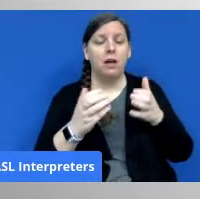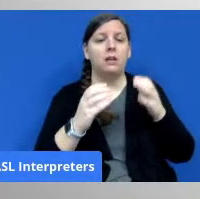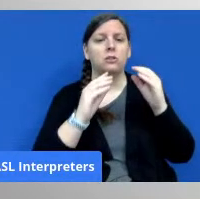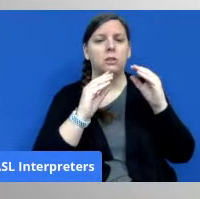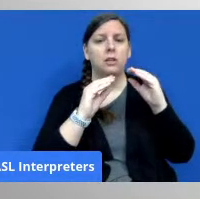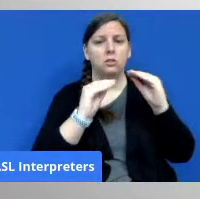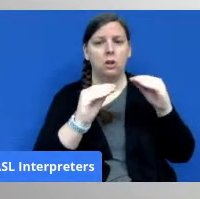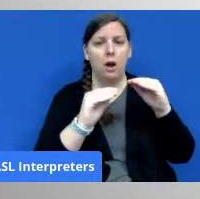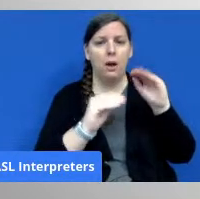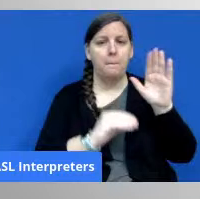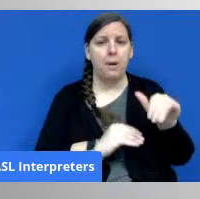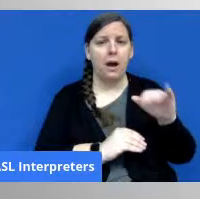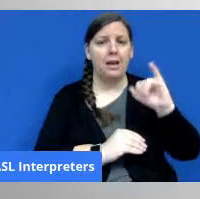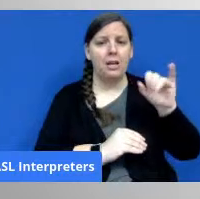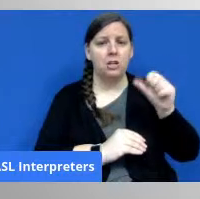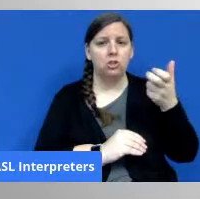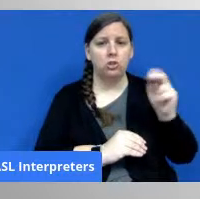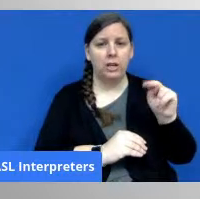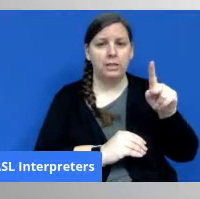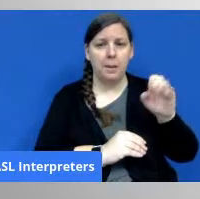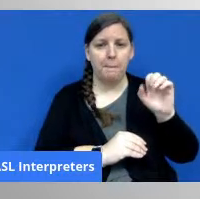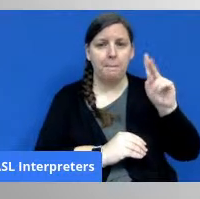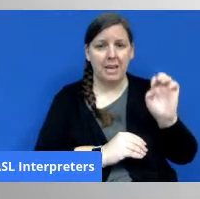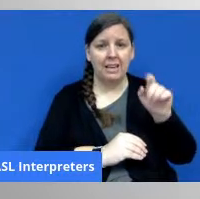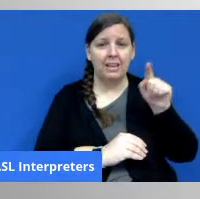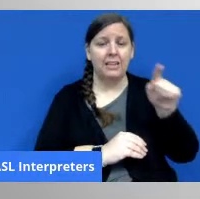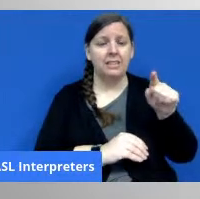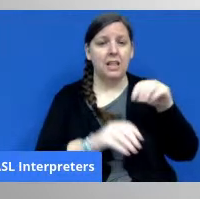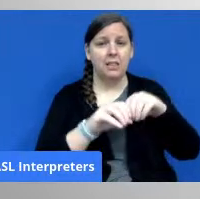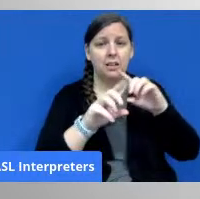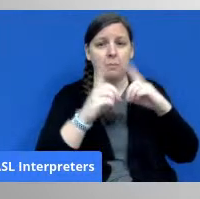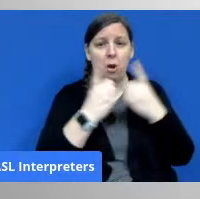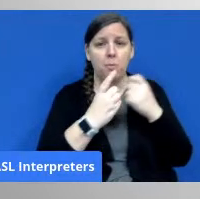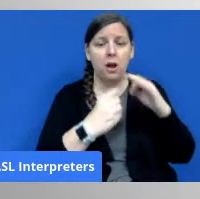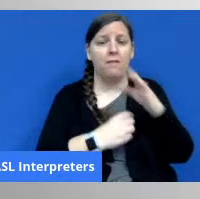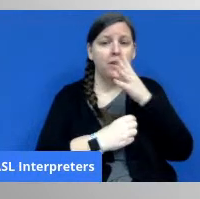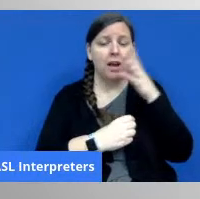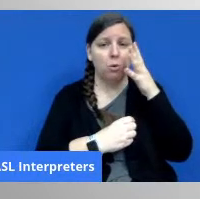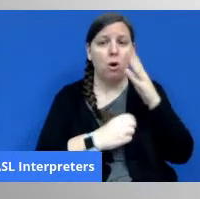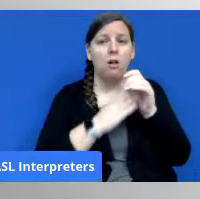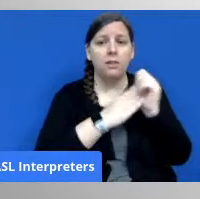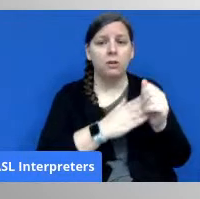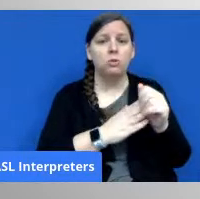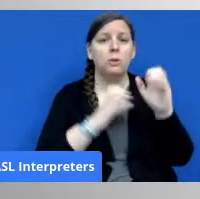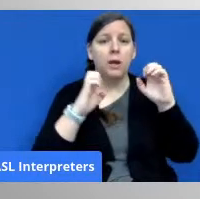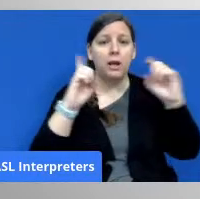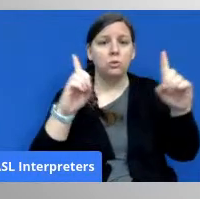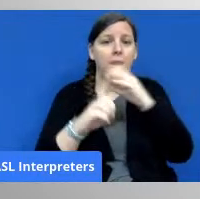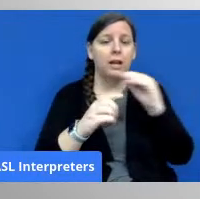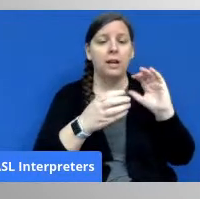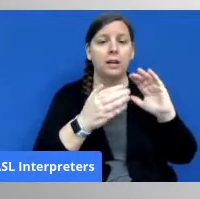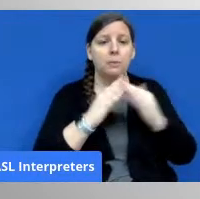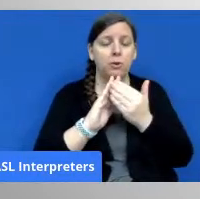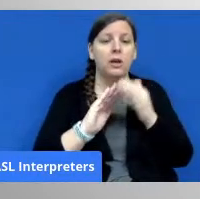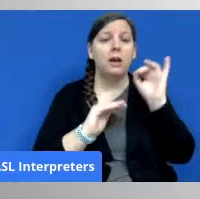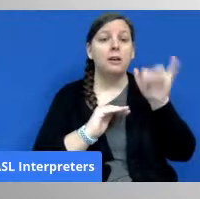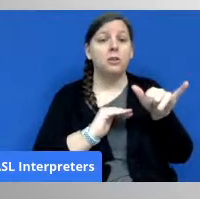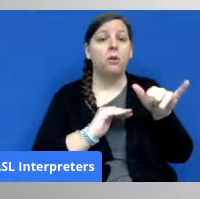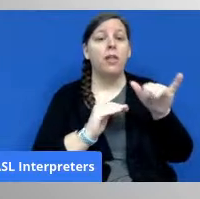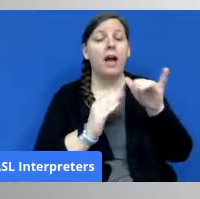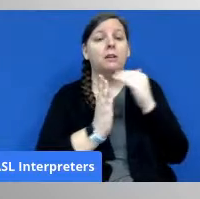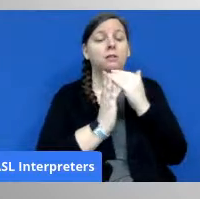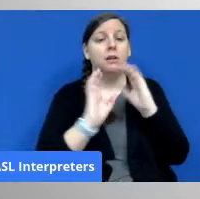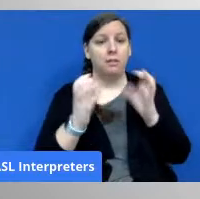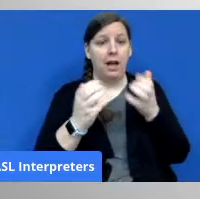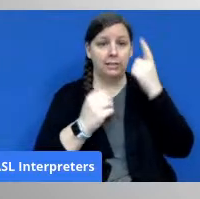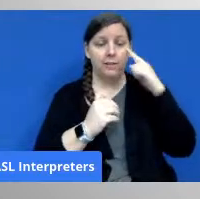the Department of Ag Leadership, Education, and Communication. But the course is for science majors. And so they learn how to